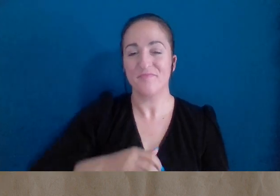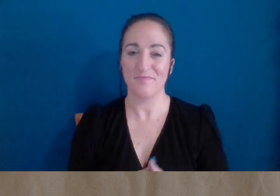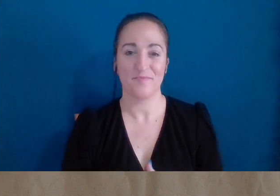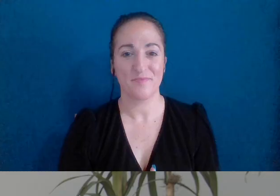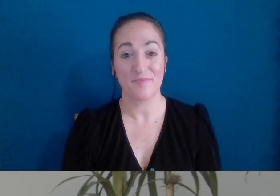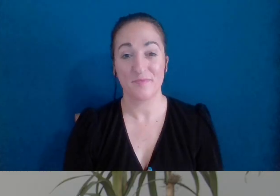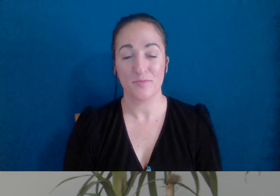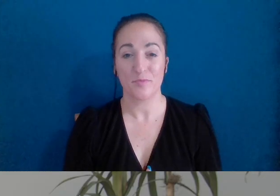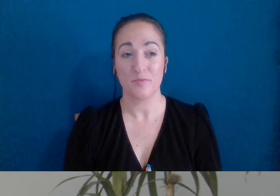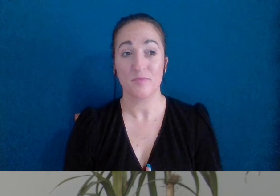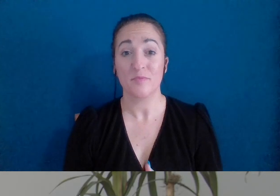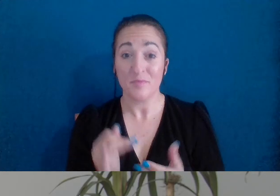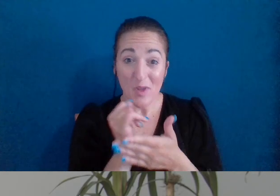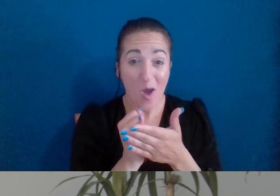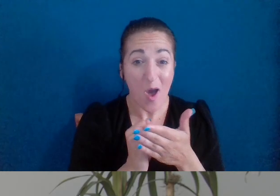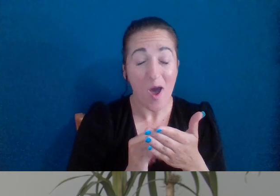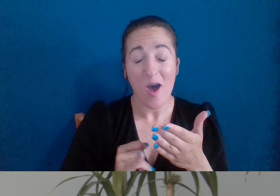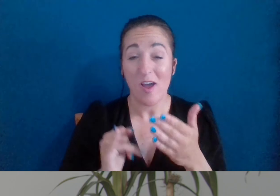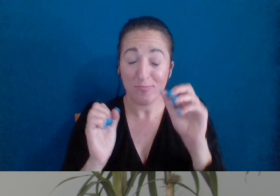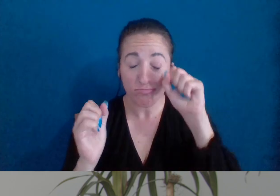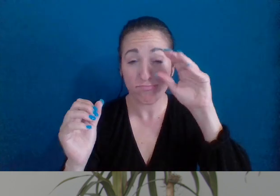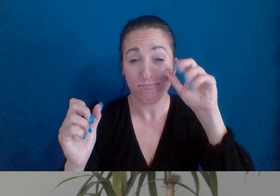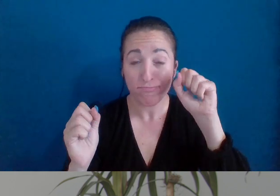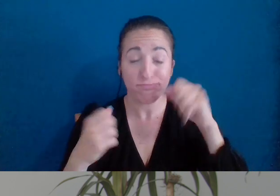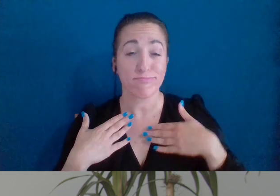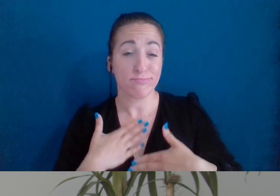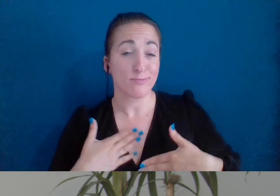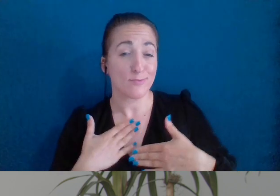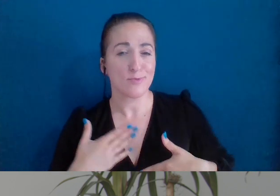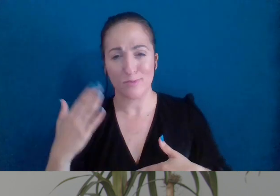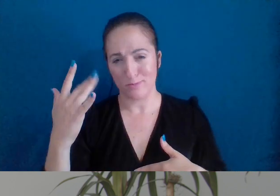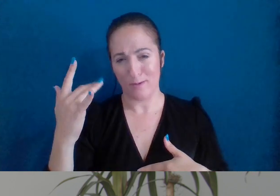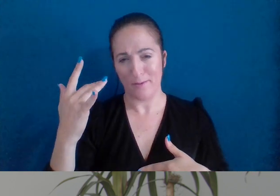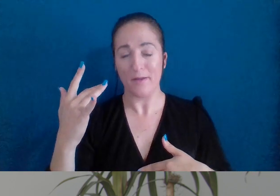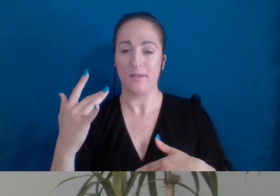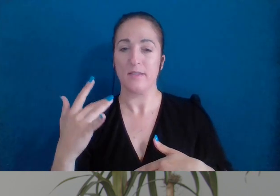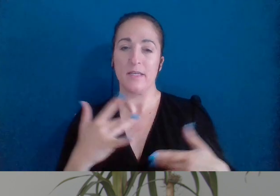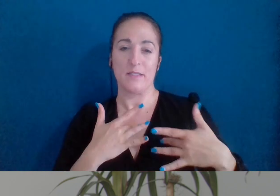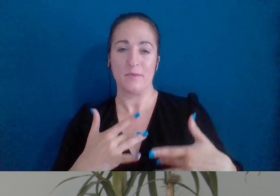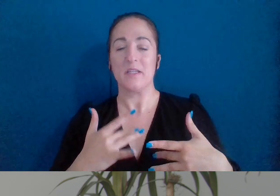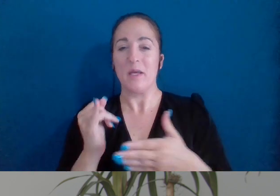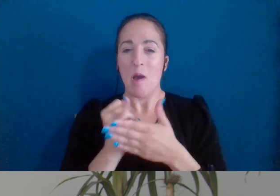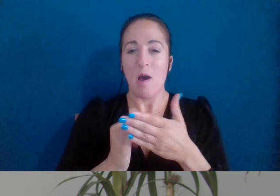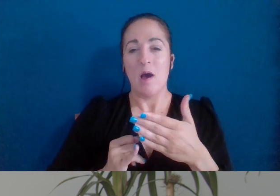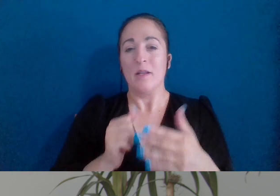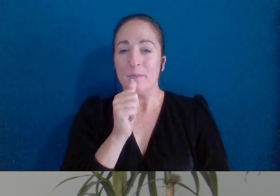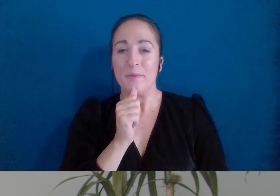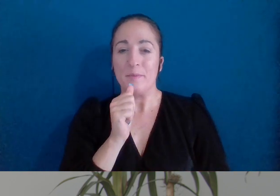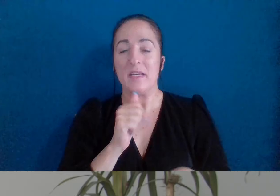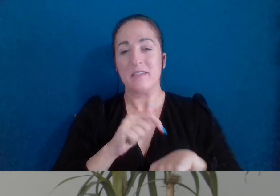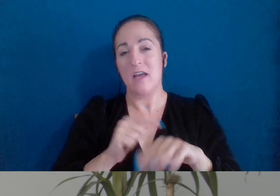And what's really great about making art is I enjoy the time that it takes.